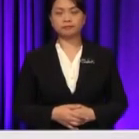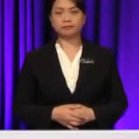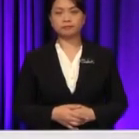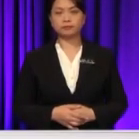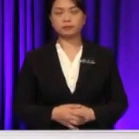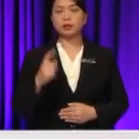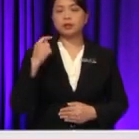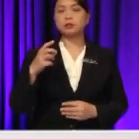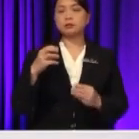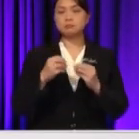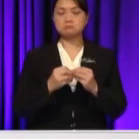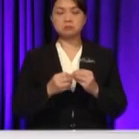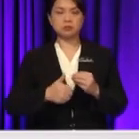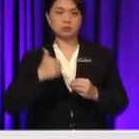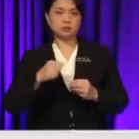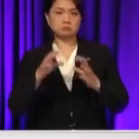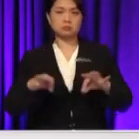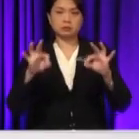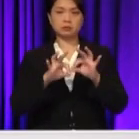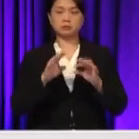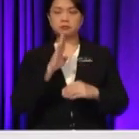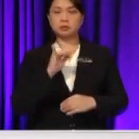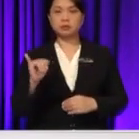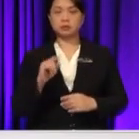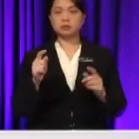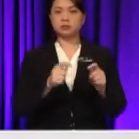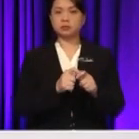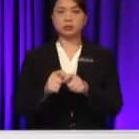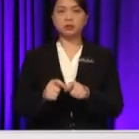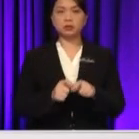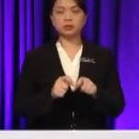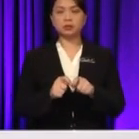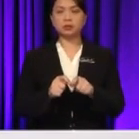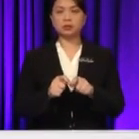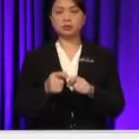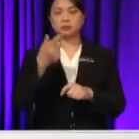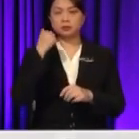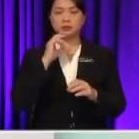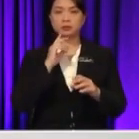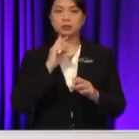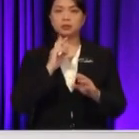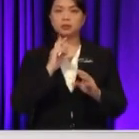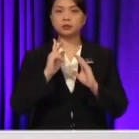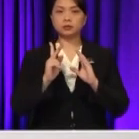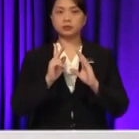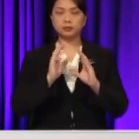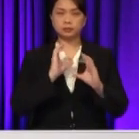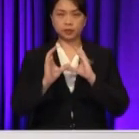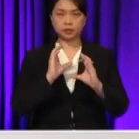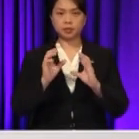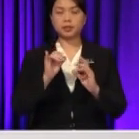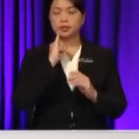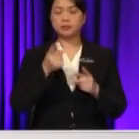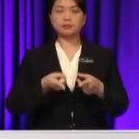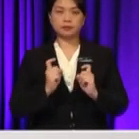The most important thing about being together is that contribution is spontaneous. If you send someone a text,